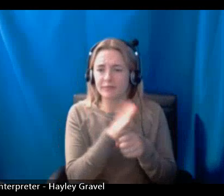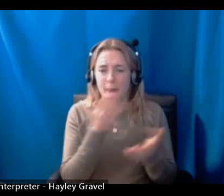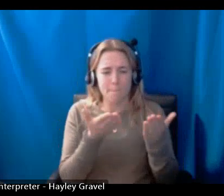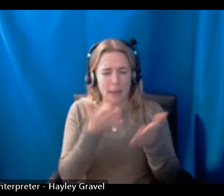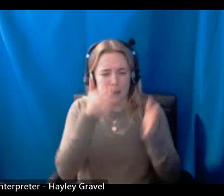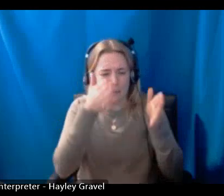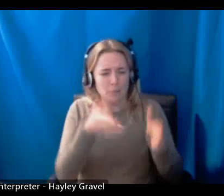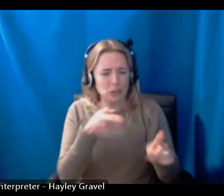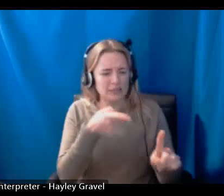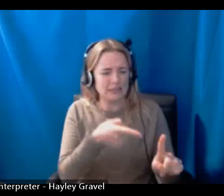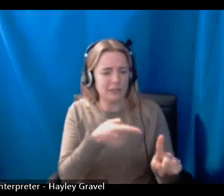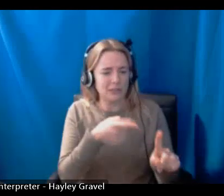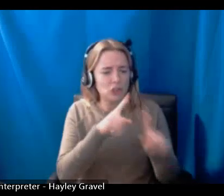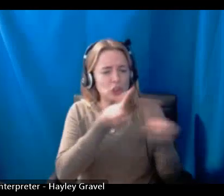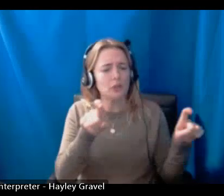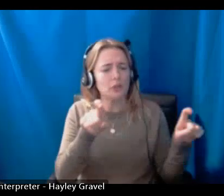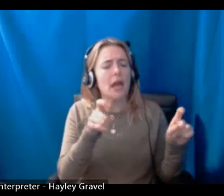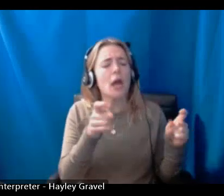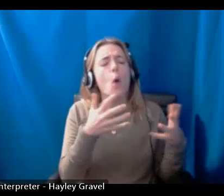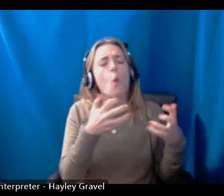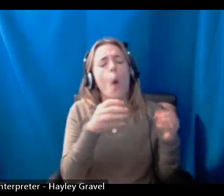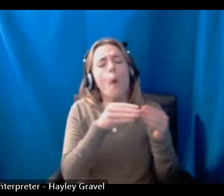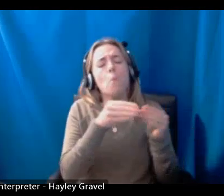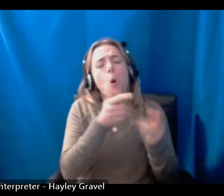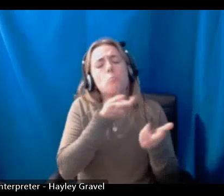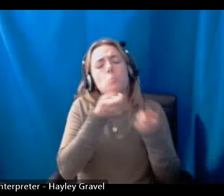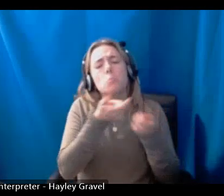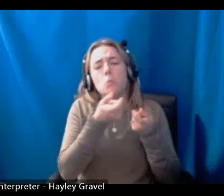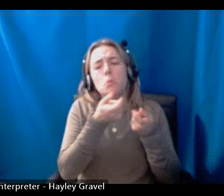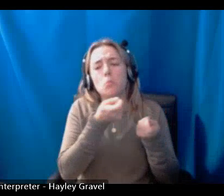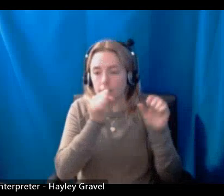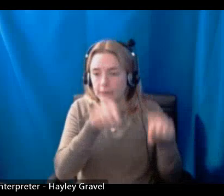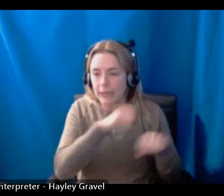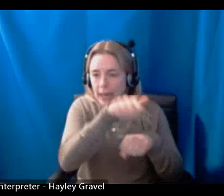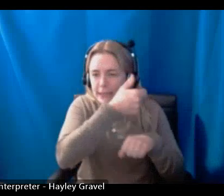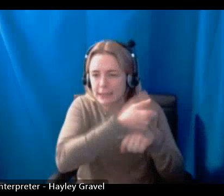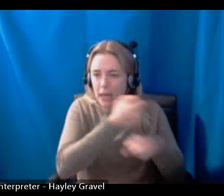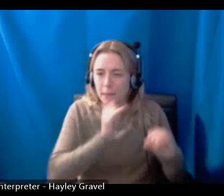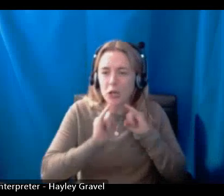survey. mhm. Yeah, Thank you. yeah.